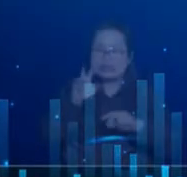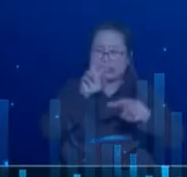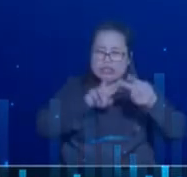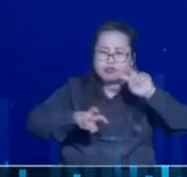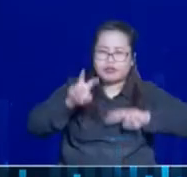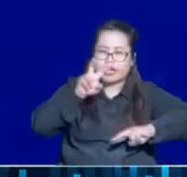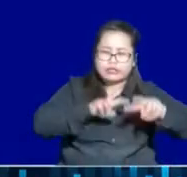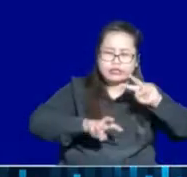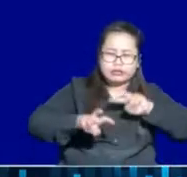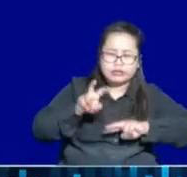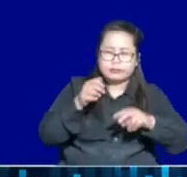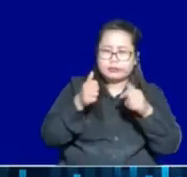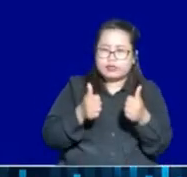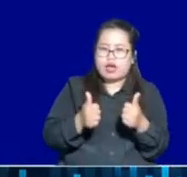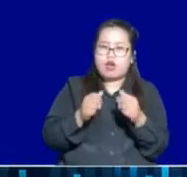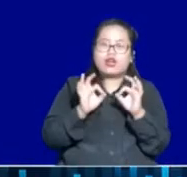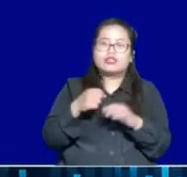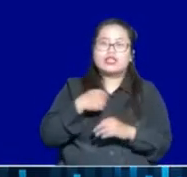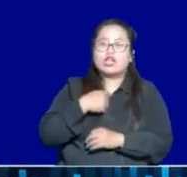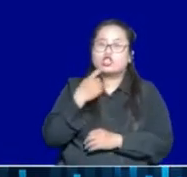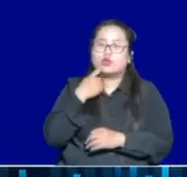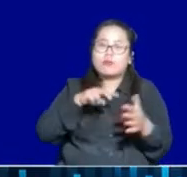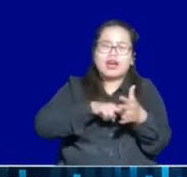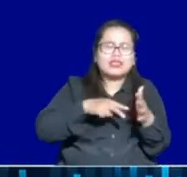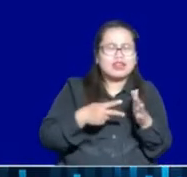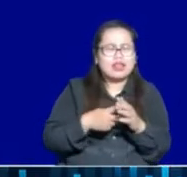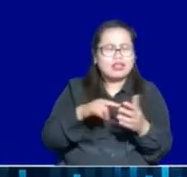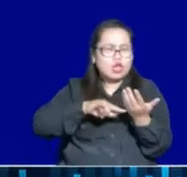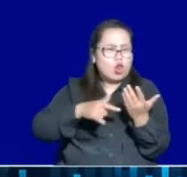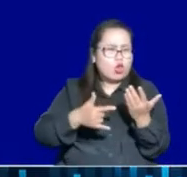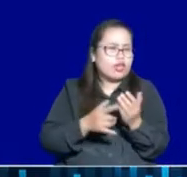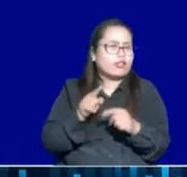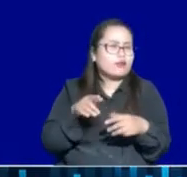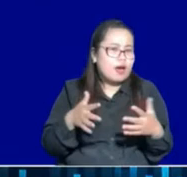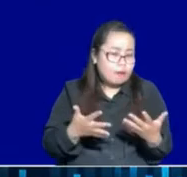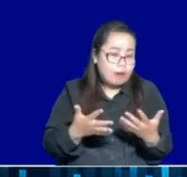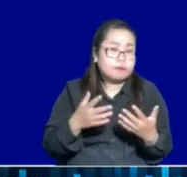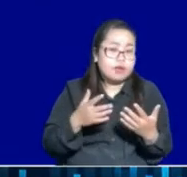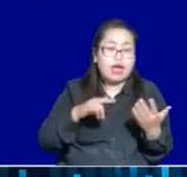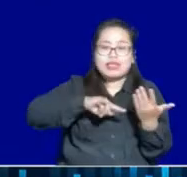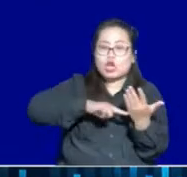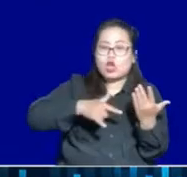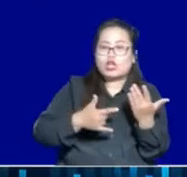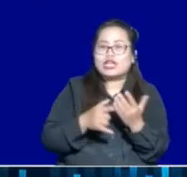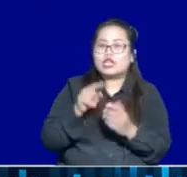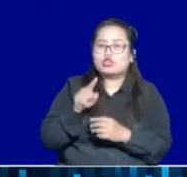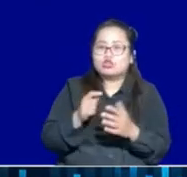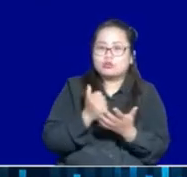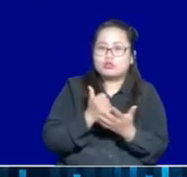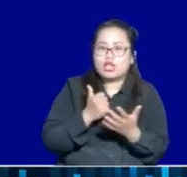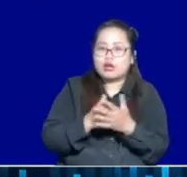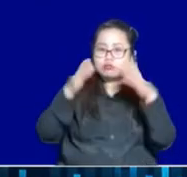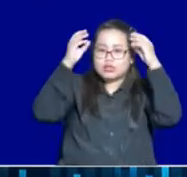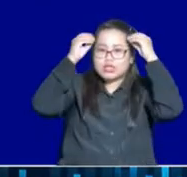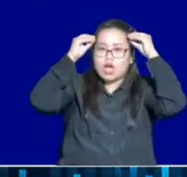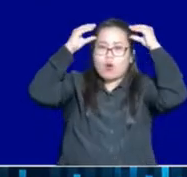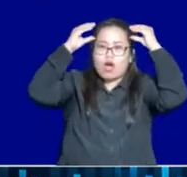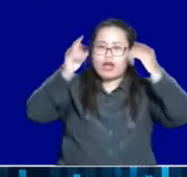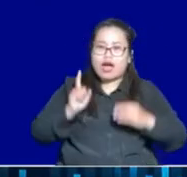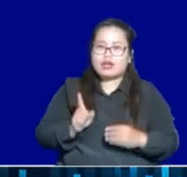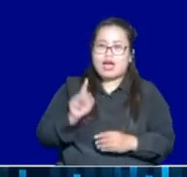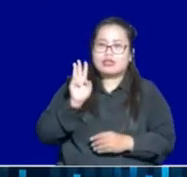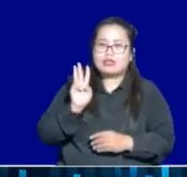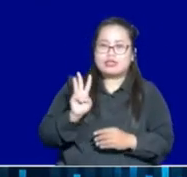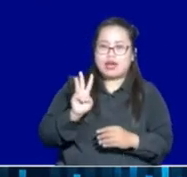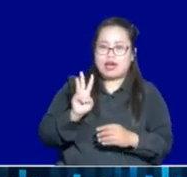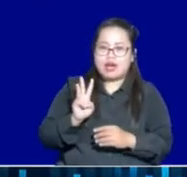going to say that technology is really knowledge that takes three forms. It's productive knowledge that we